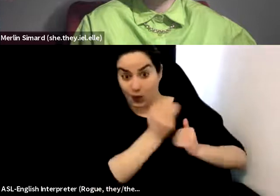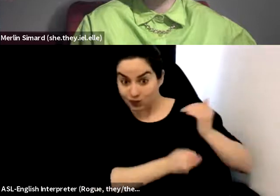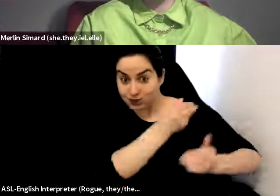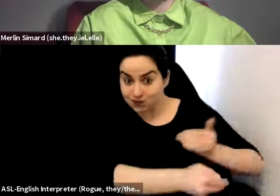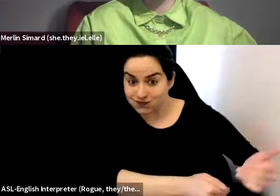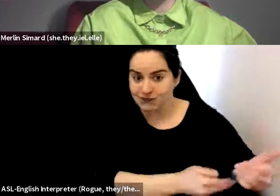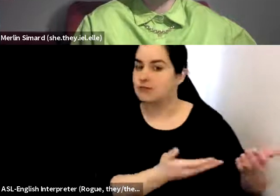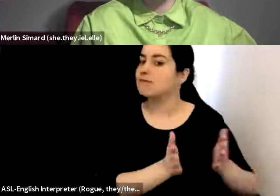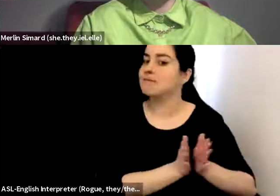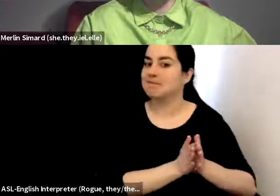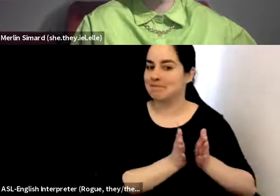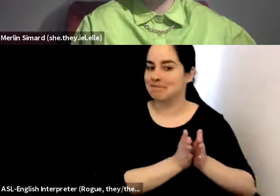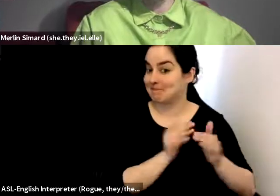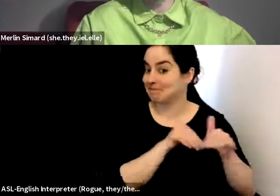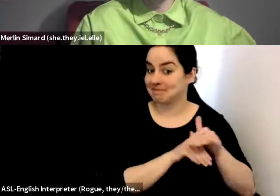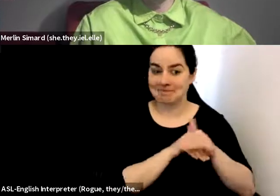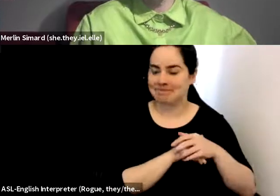wasn't accessible.